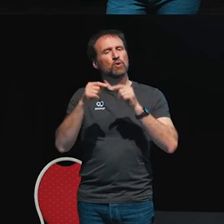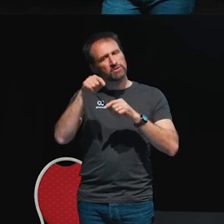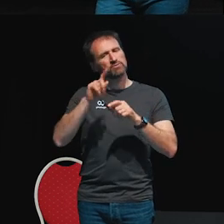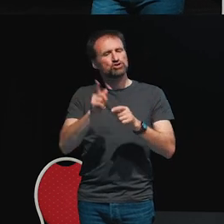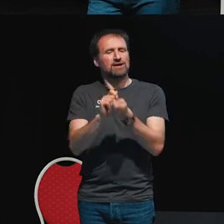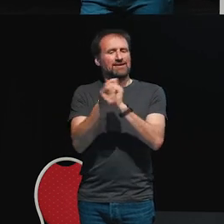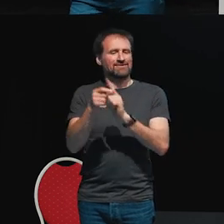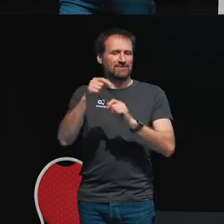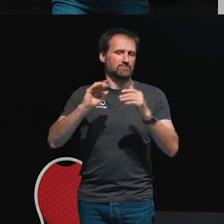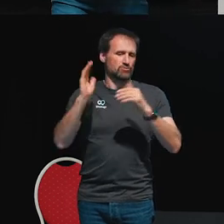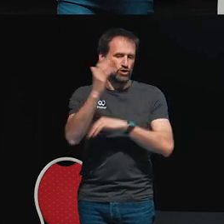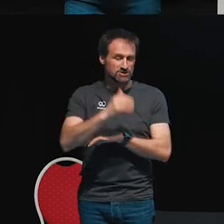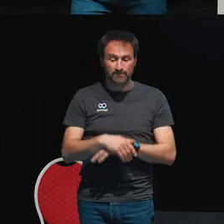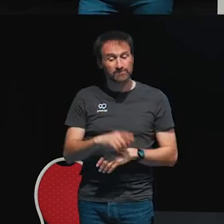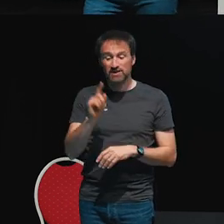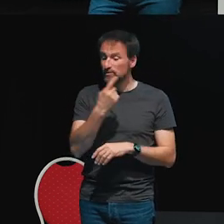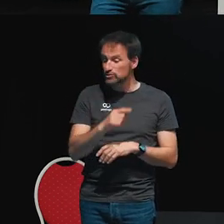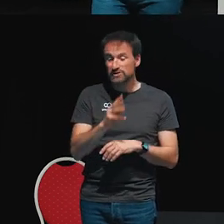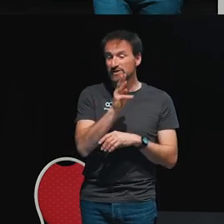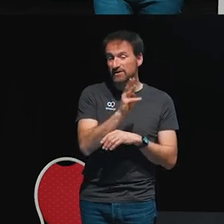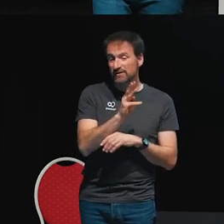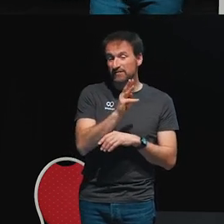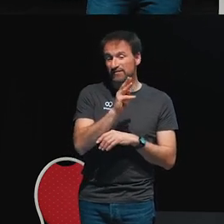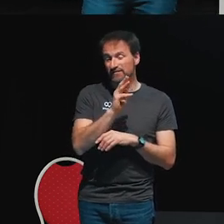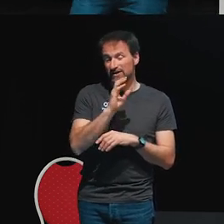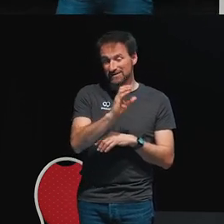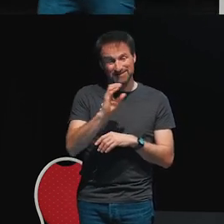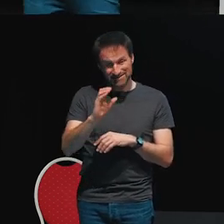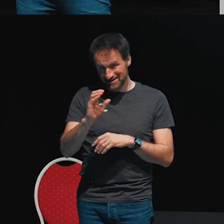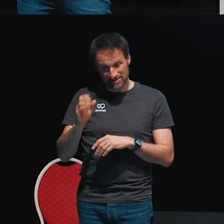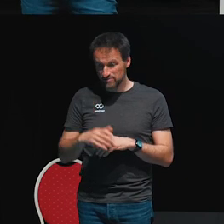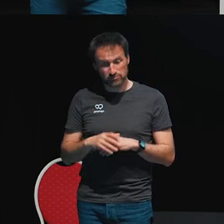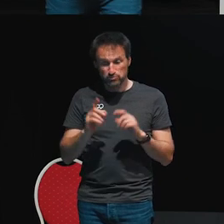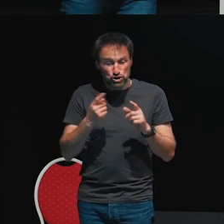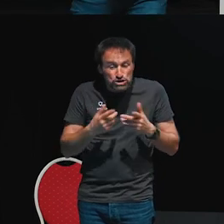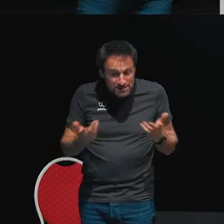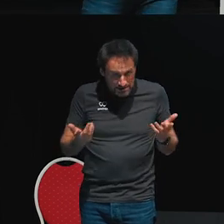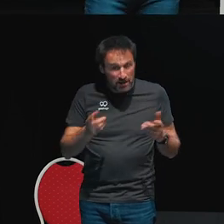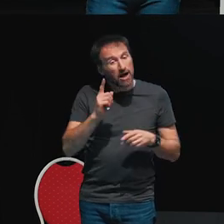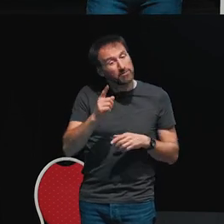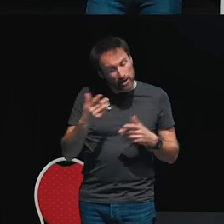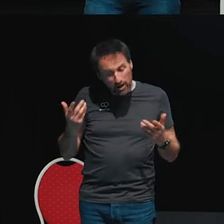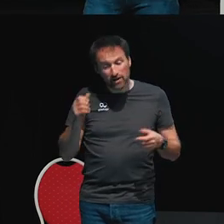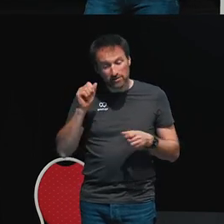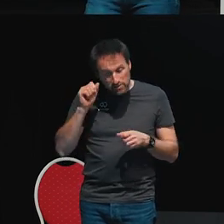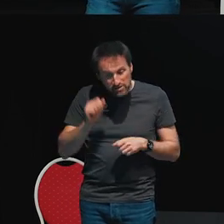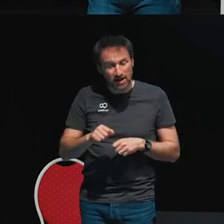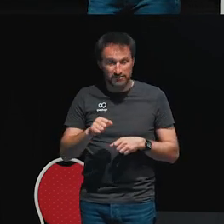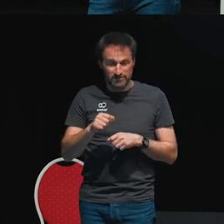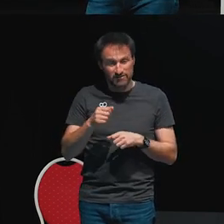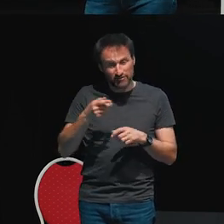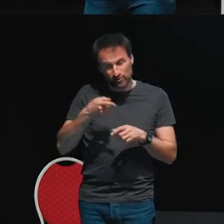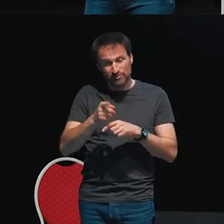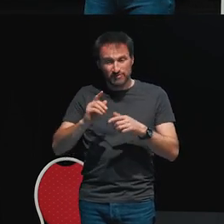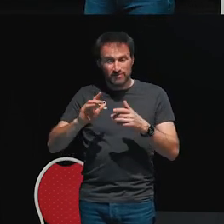It doesn't have to go through YCZ. WebAssembly is a good example of not going through YCZ, but actually forming the community group from